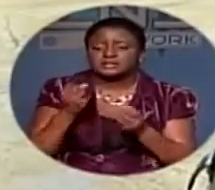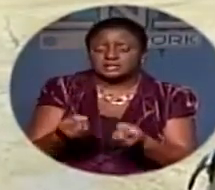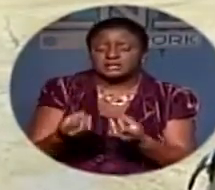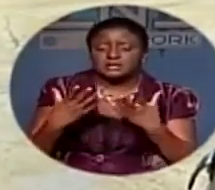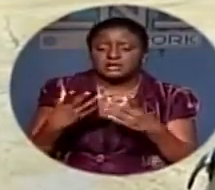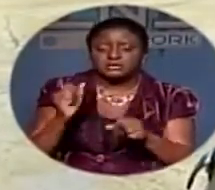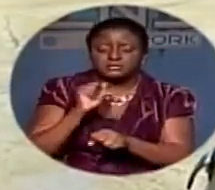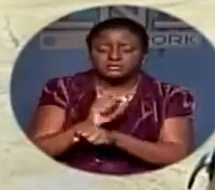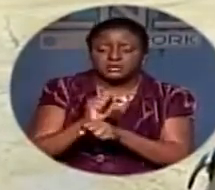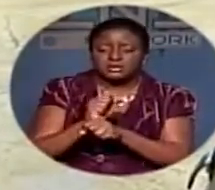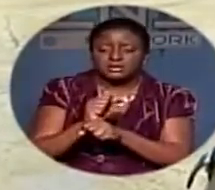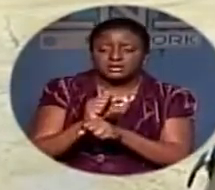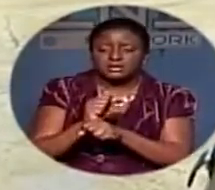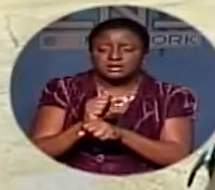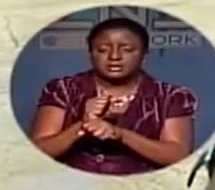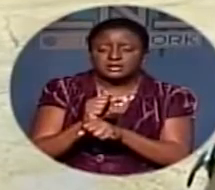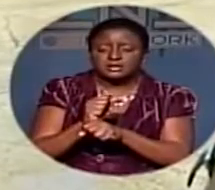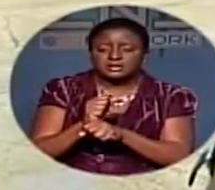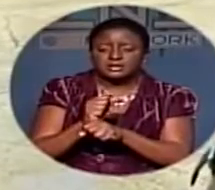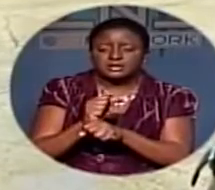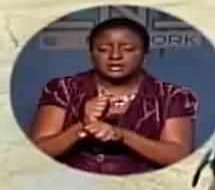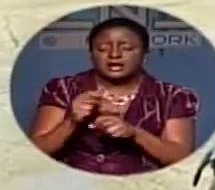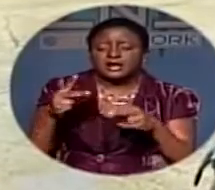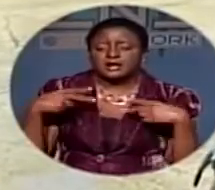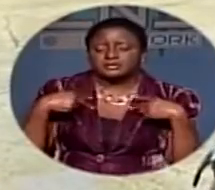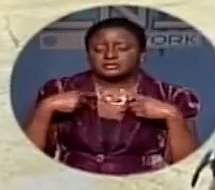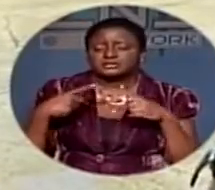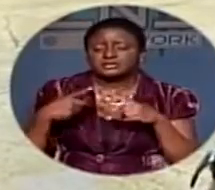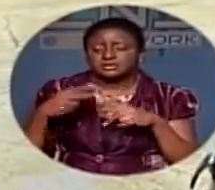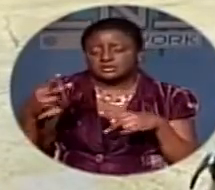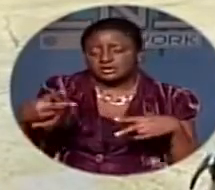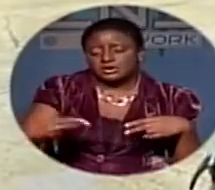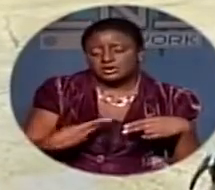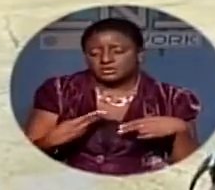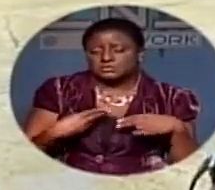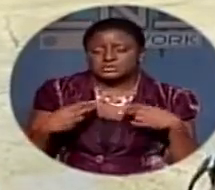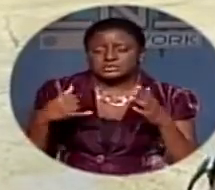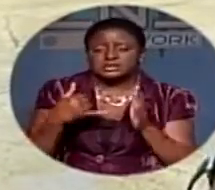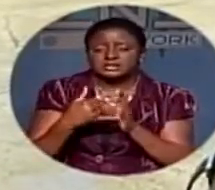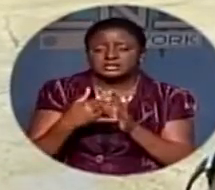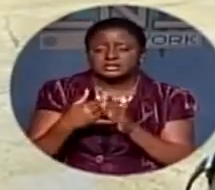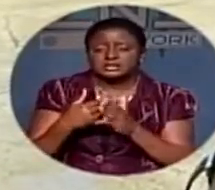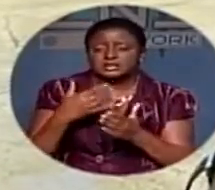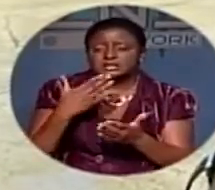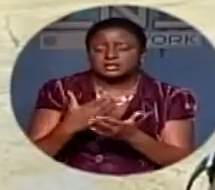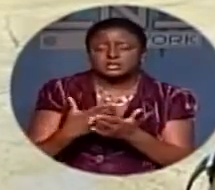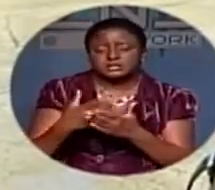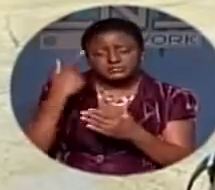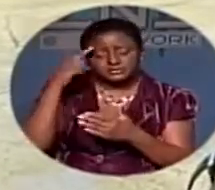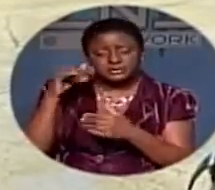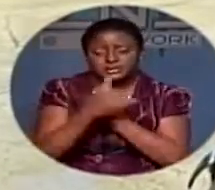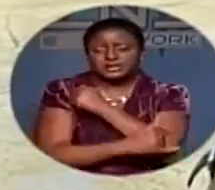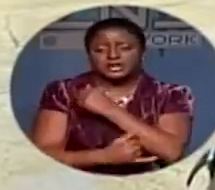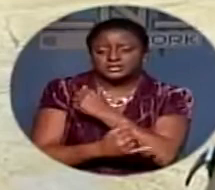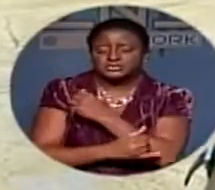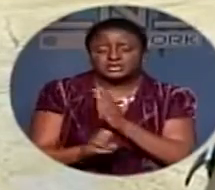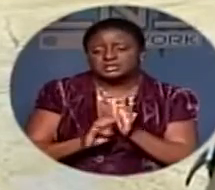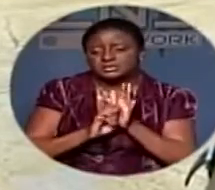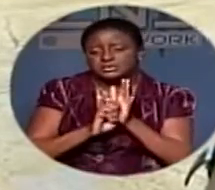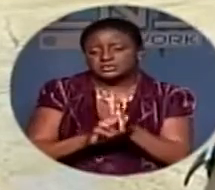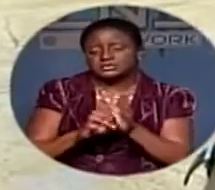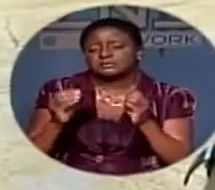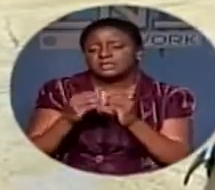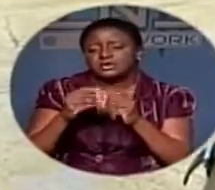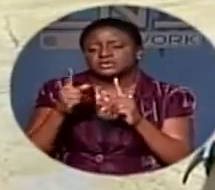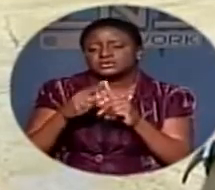go into hosting it. But it's good for us as a country. It's good to be able to expose swimming to more of the public and have them come out and